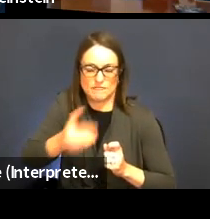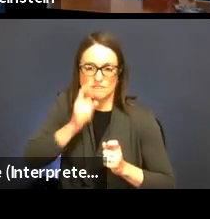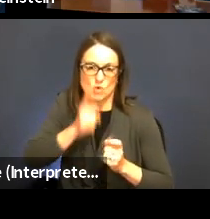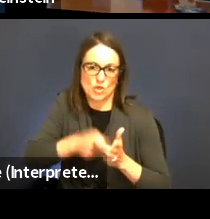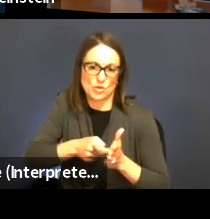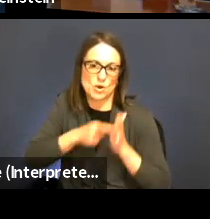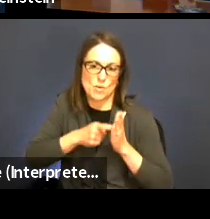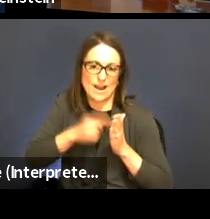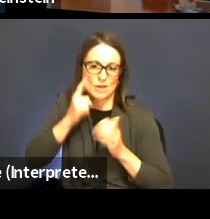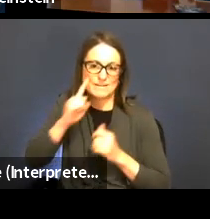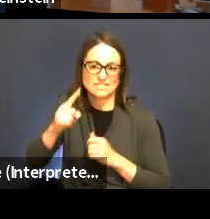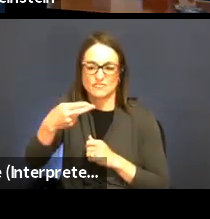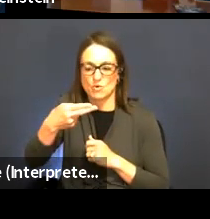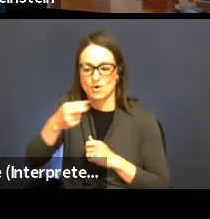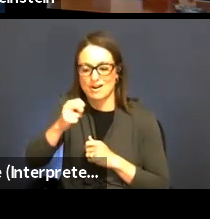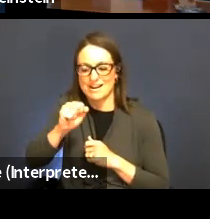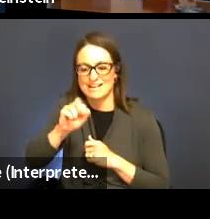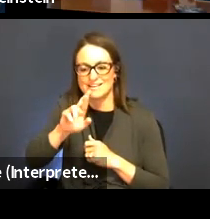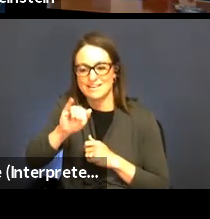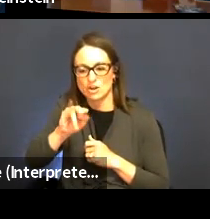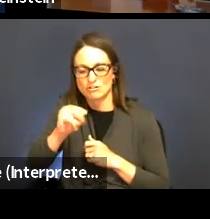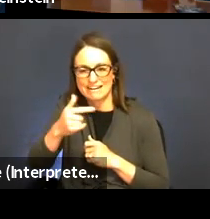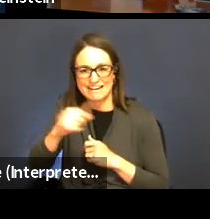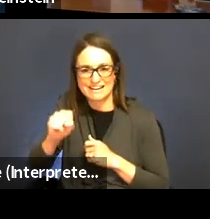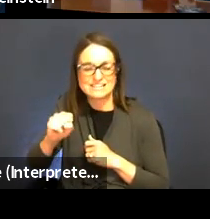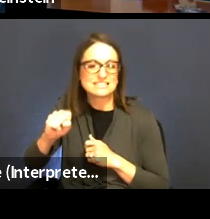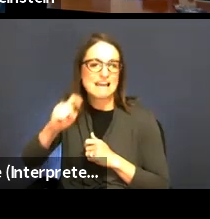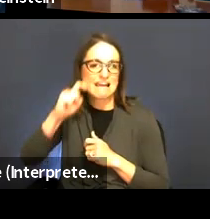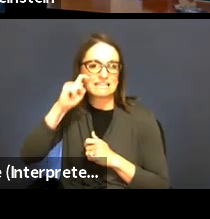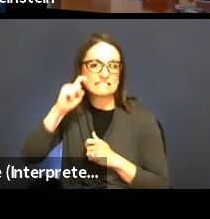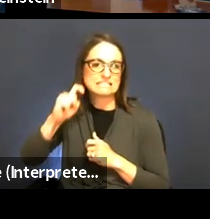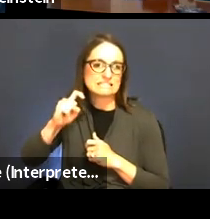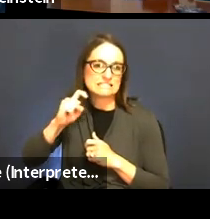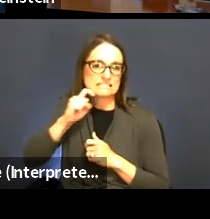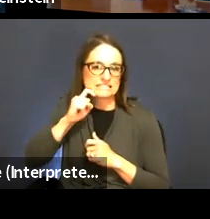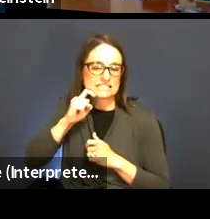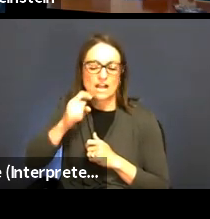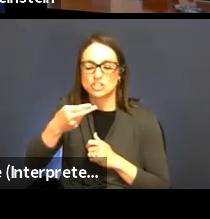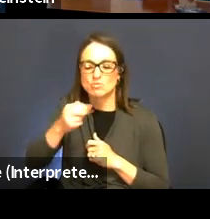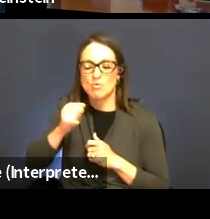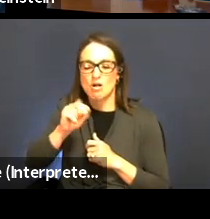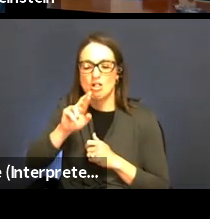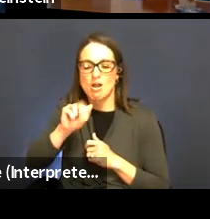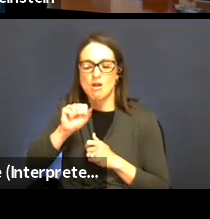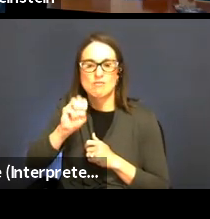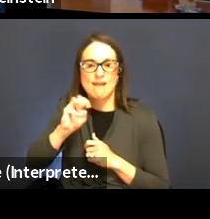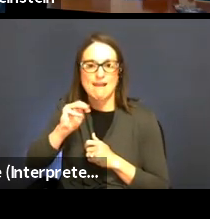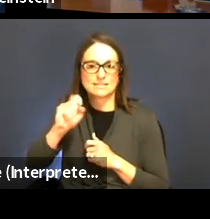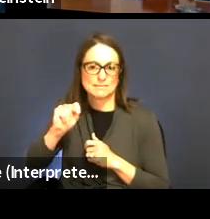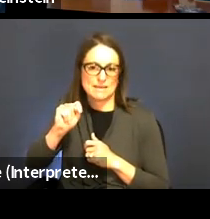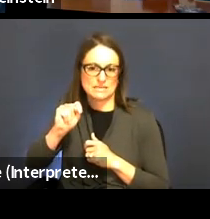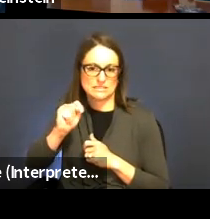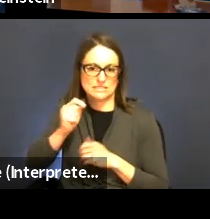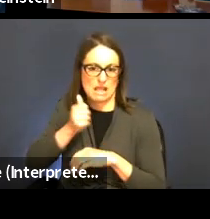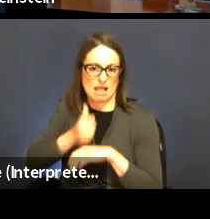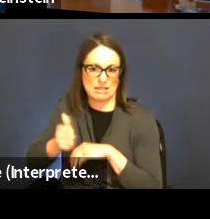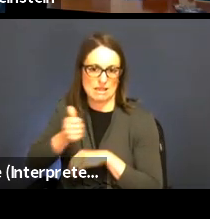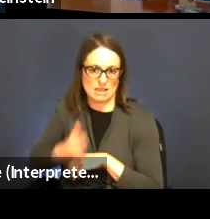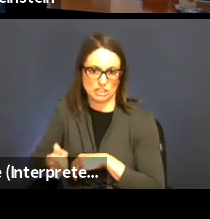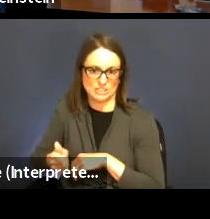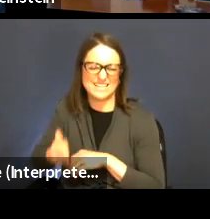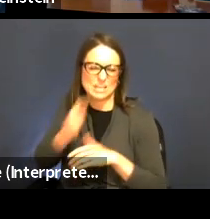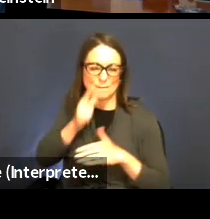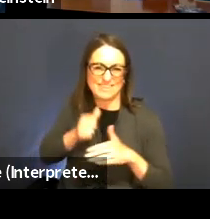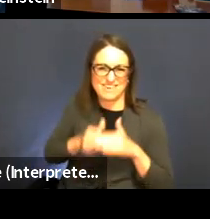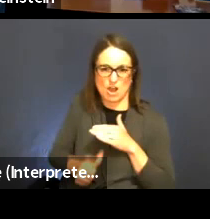for hearings and sexual harassment allegations under what would be our DCP, and we can make those